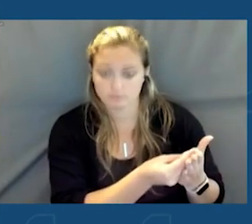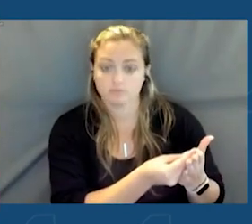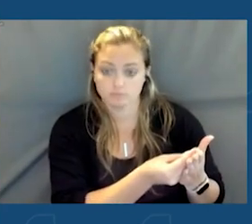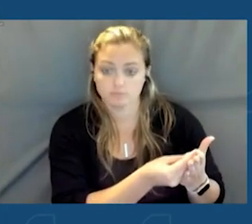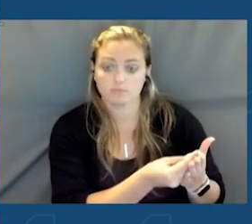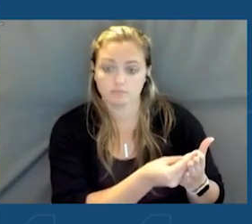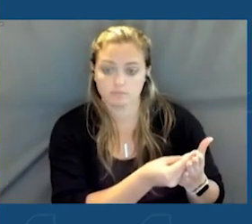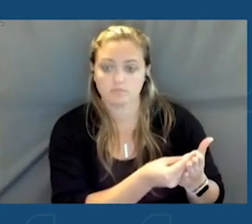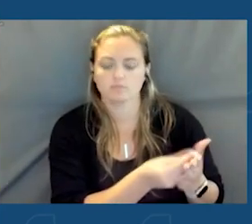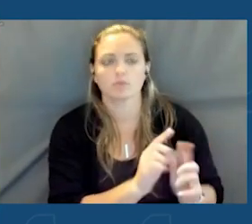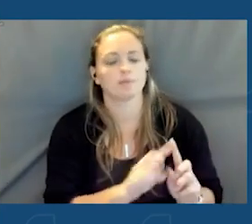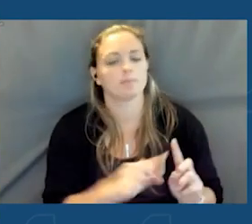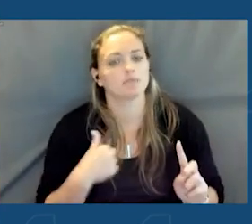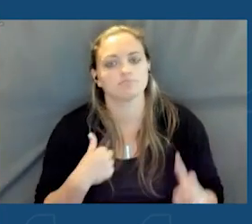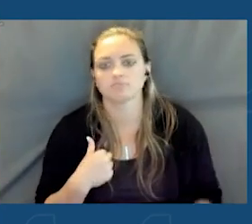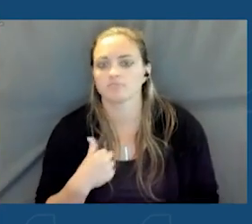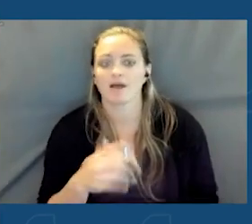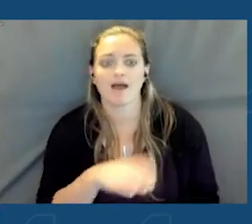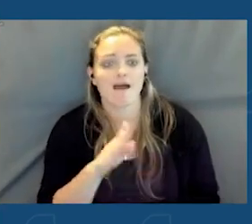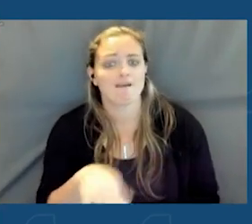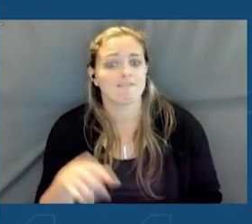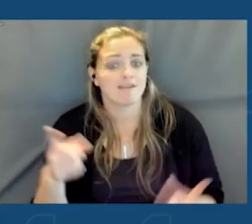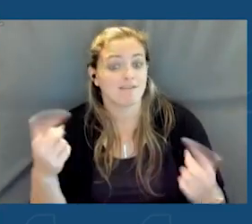But I never been to Queens.